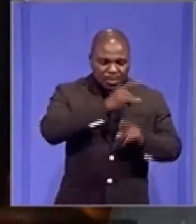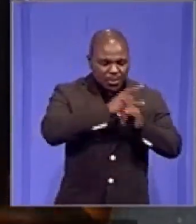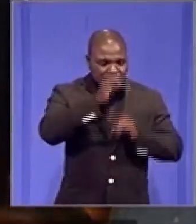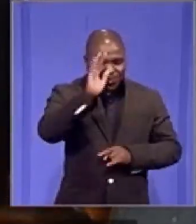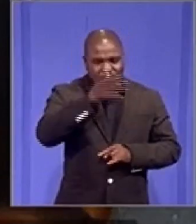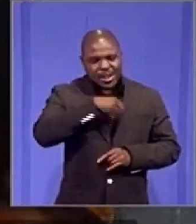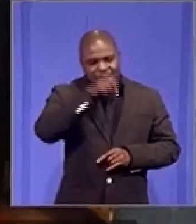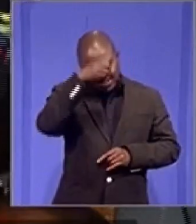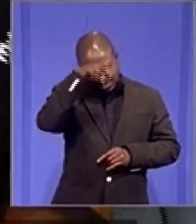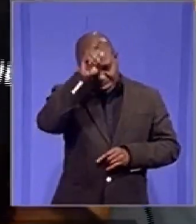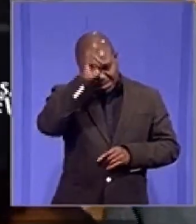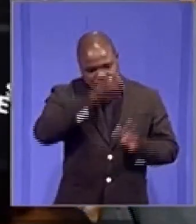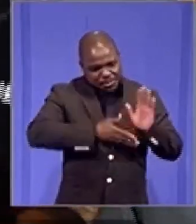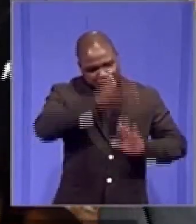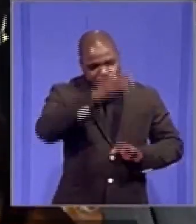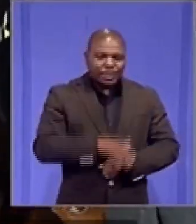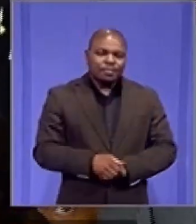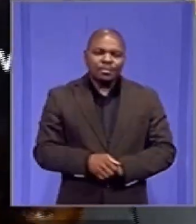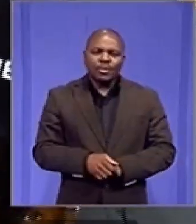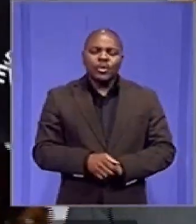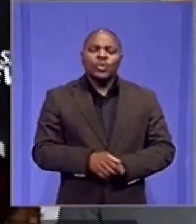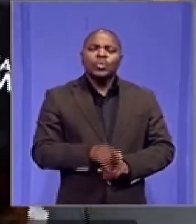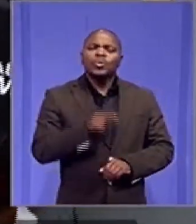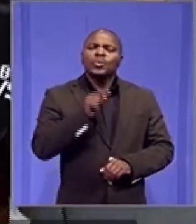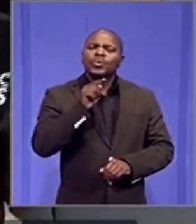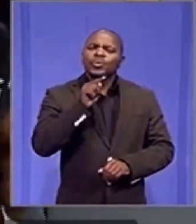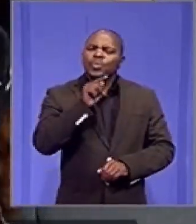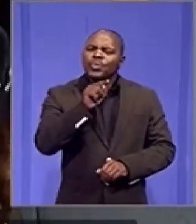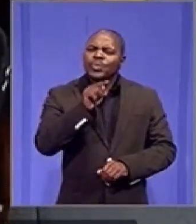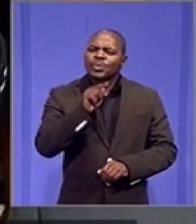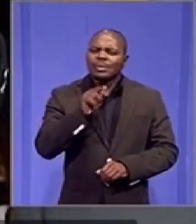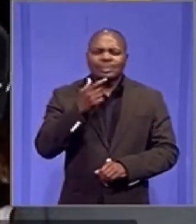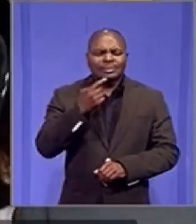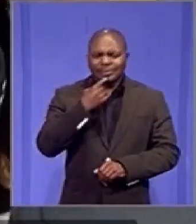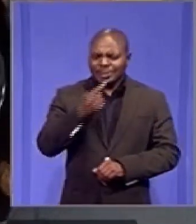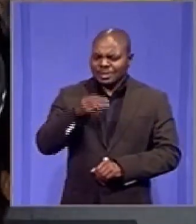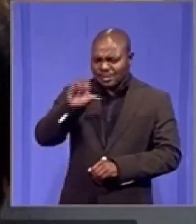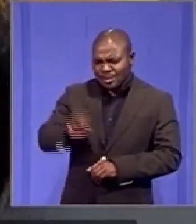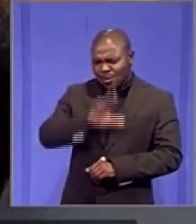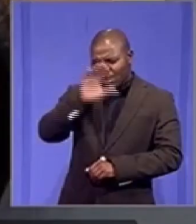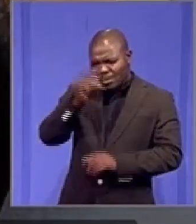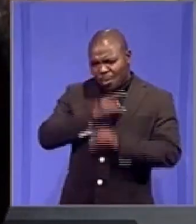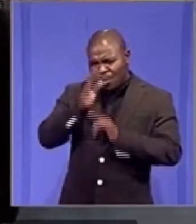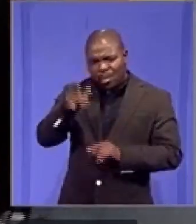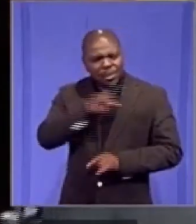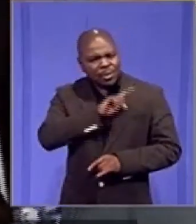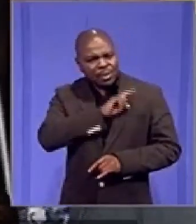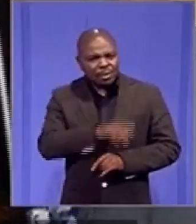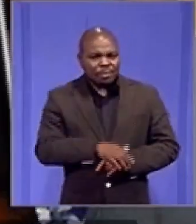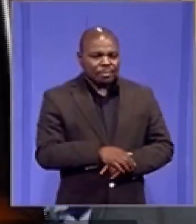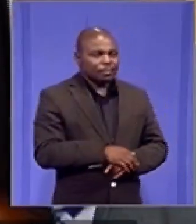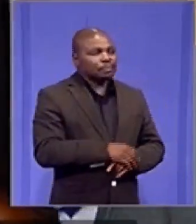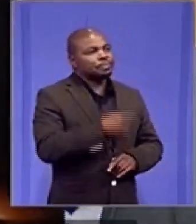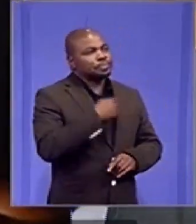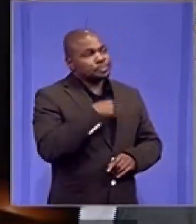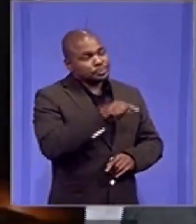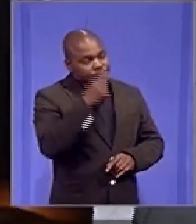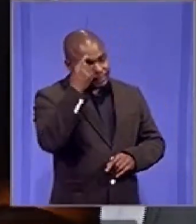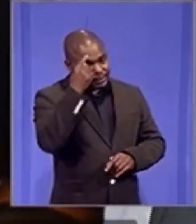boke! Lebaka le leng gore le re Aforika Borwa e tlile go fenya ke eng? Since